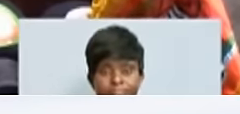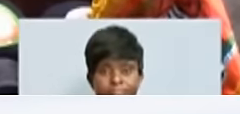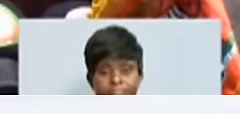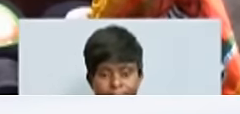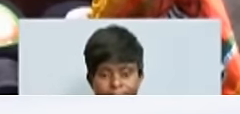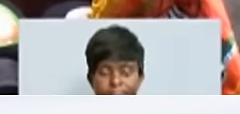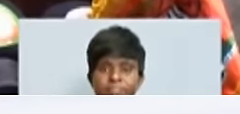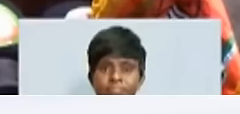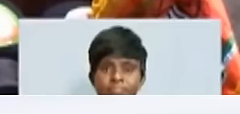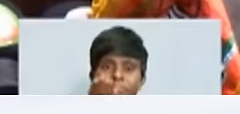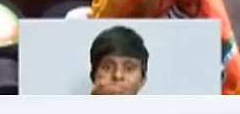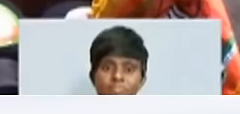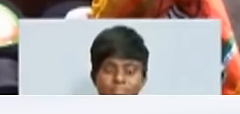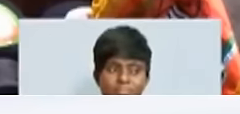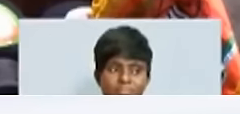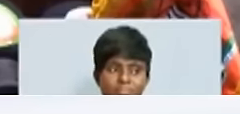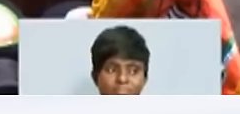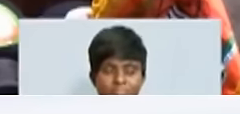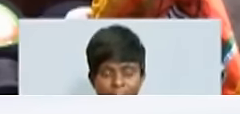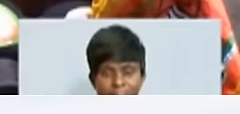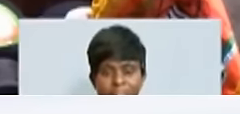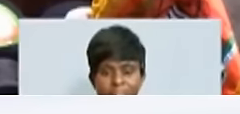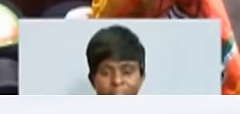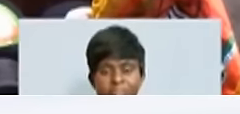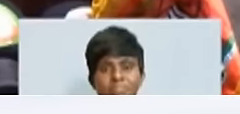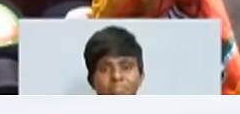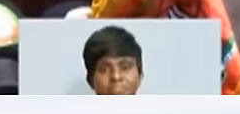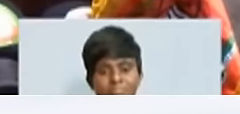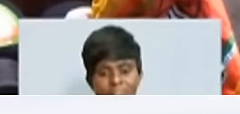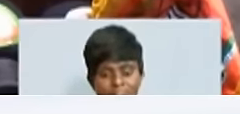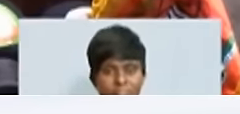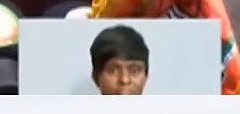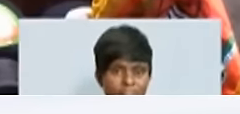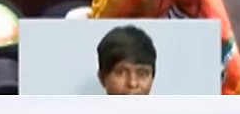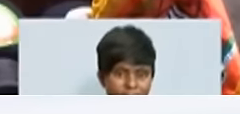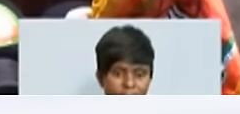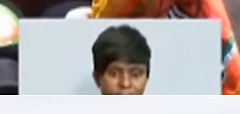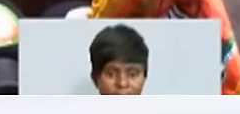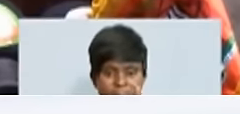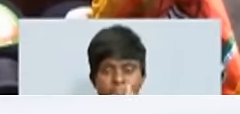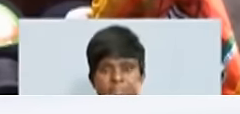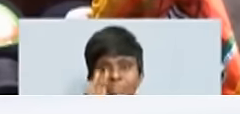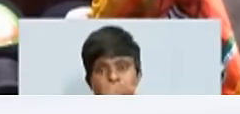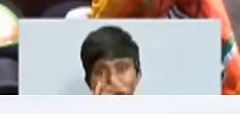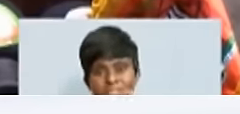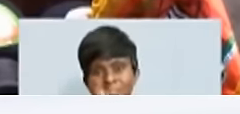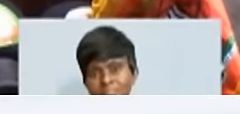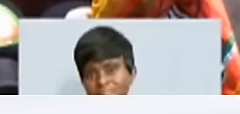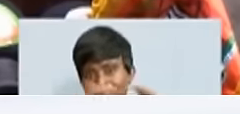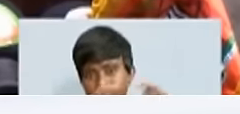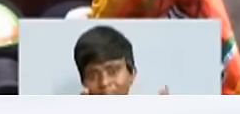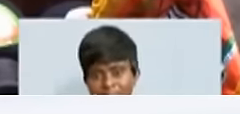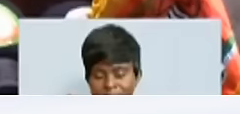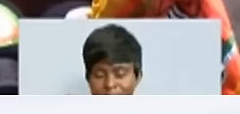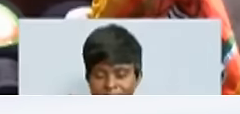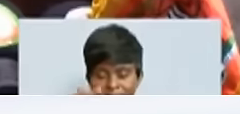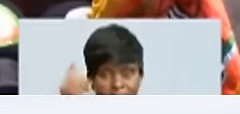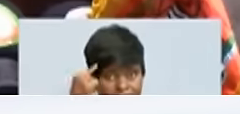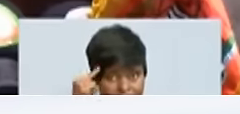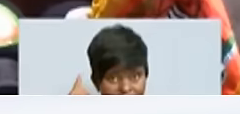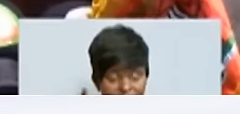We call on you members of Parliament. We call on traditional leaders, churches and other stakeholders to join government